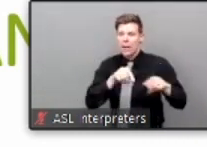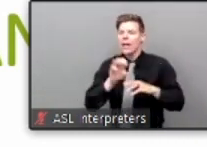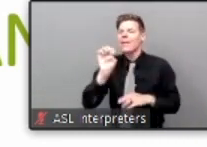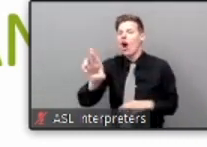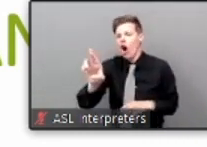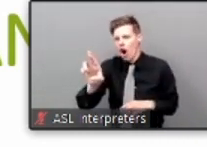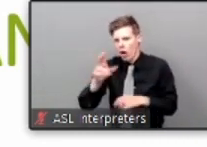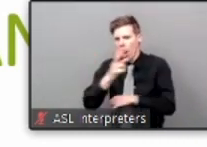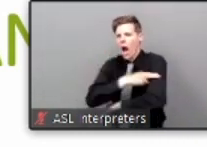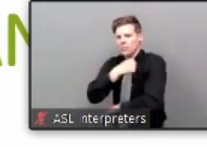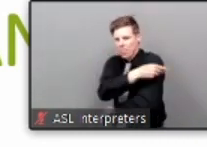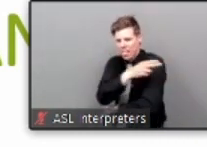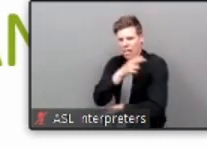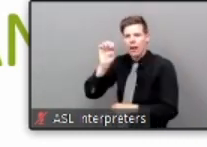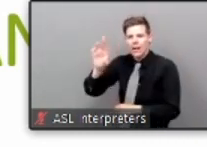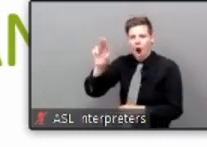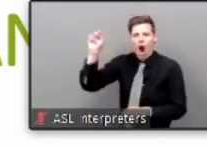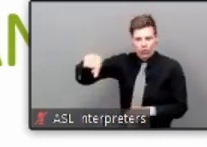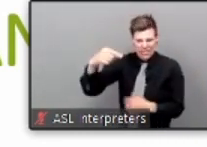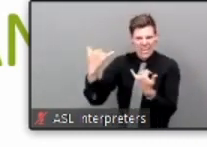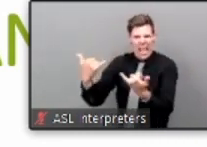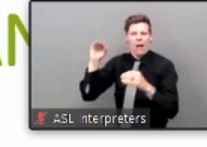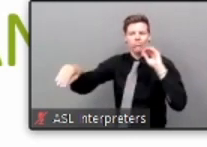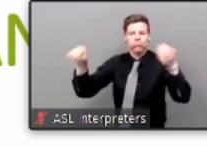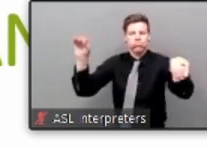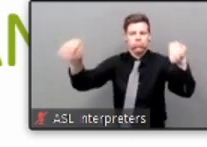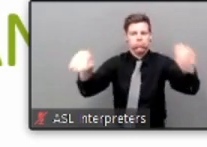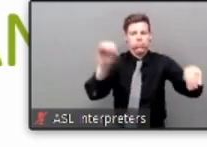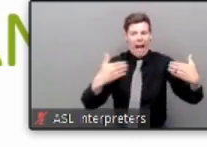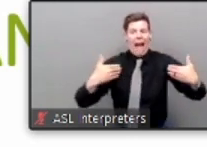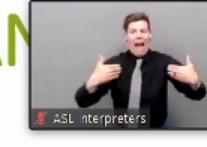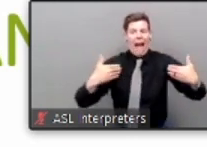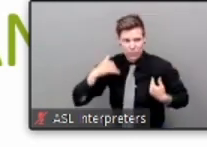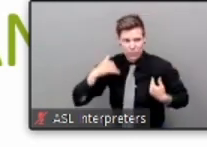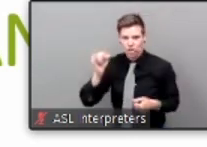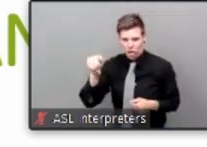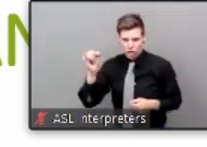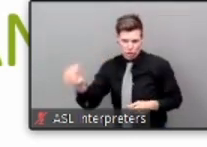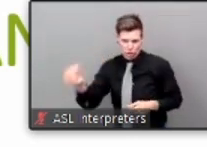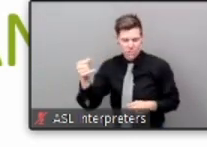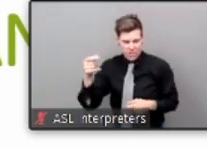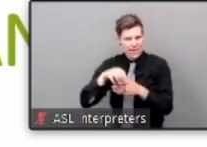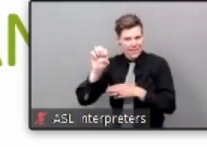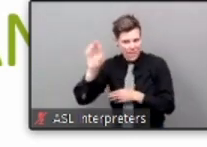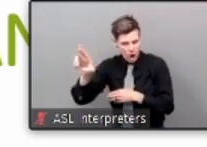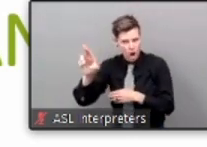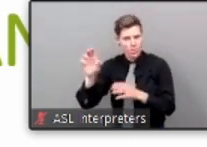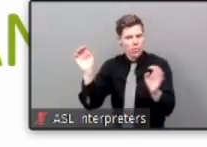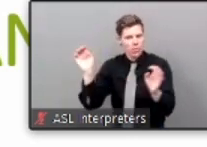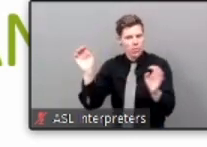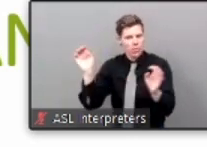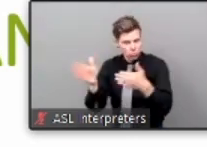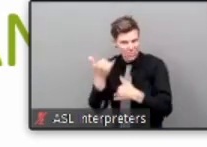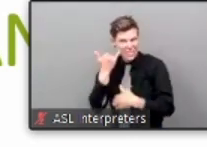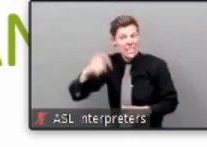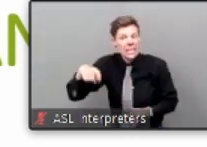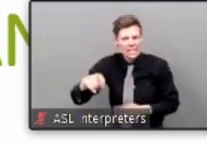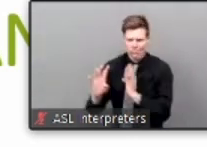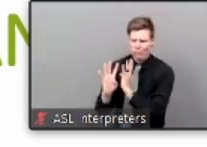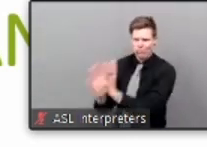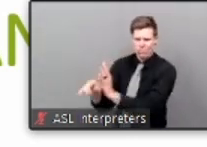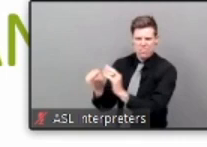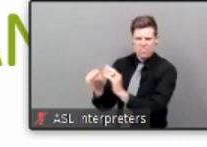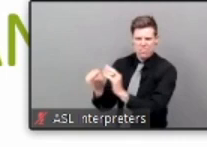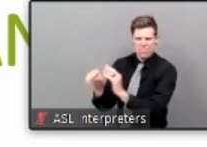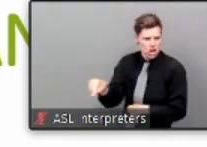unvaccinated. Everyone should still get tested if you have symptoms, and if you do get a positive COVID